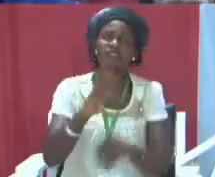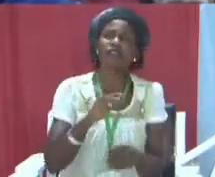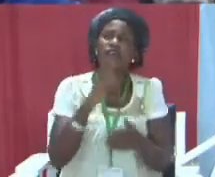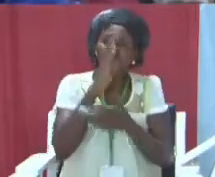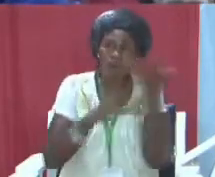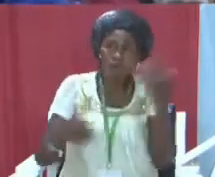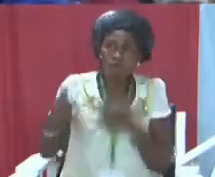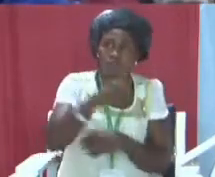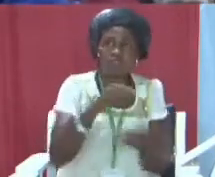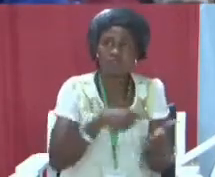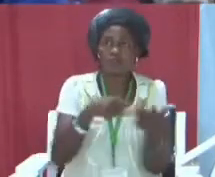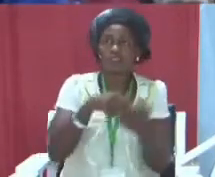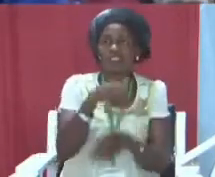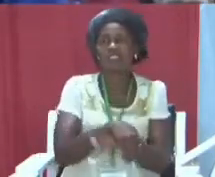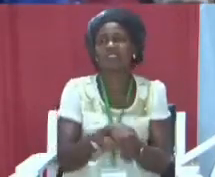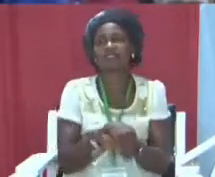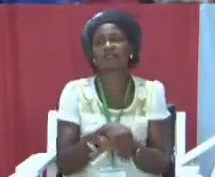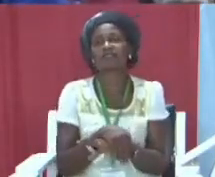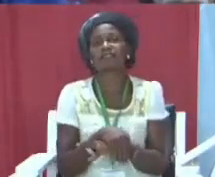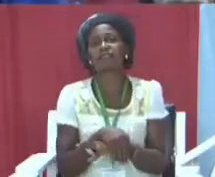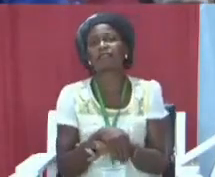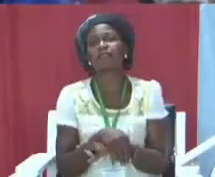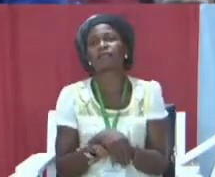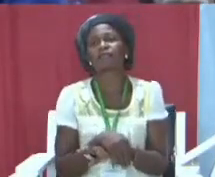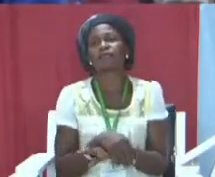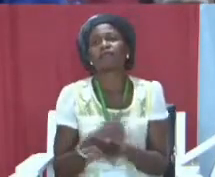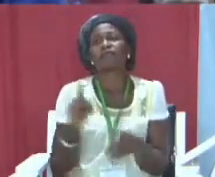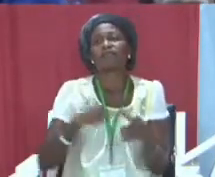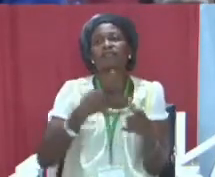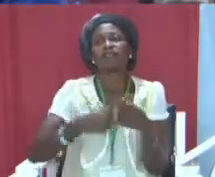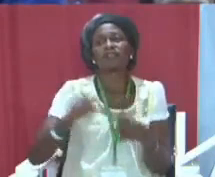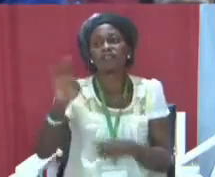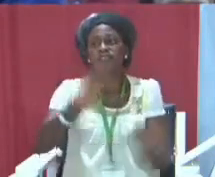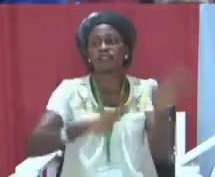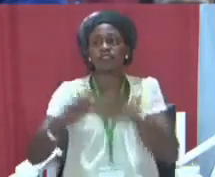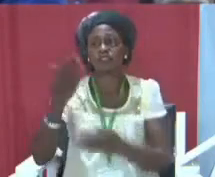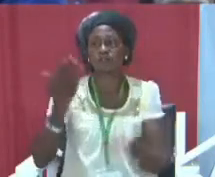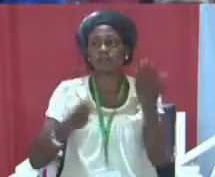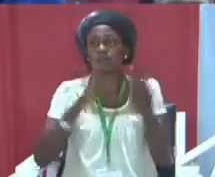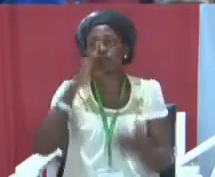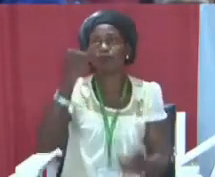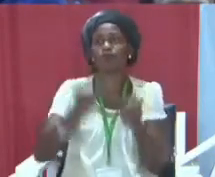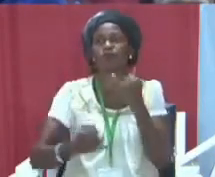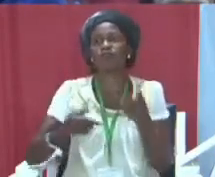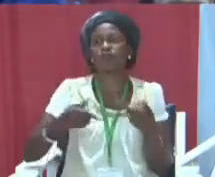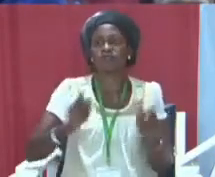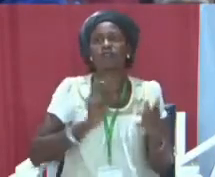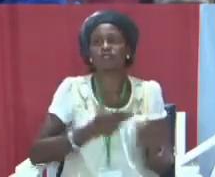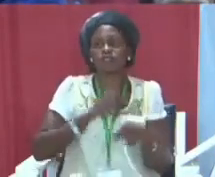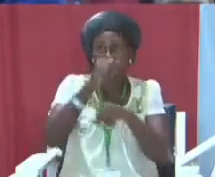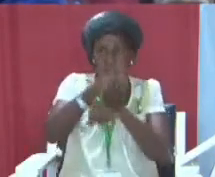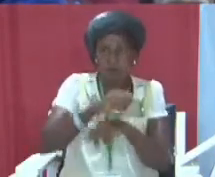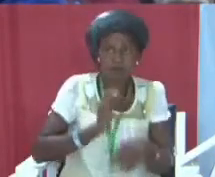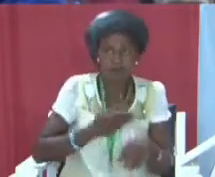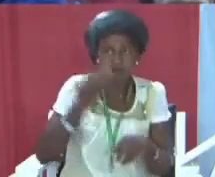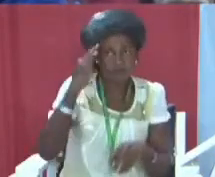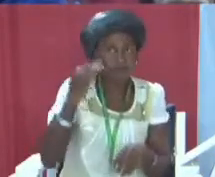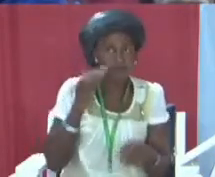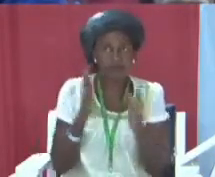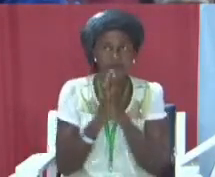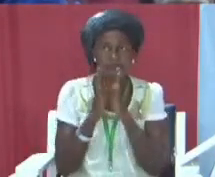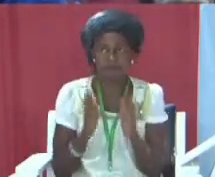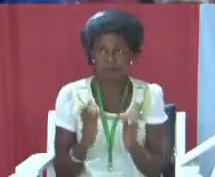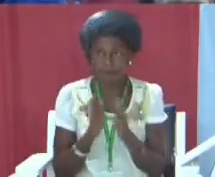Humble yourself tonight, that the siege may be over. Let us bow our heads.